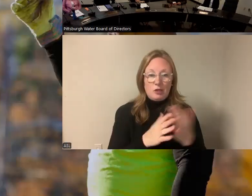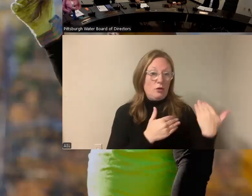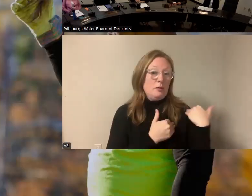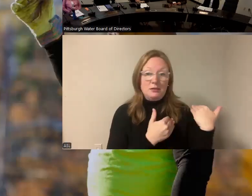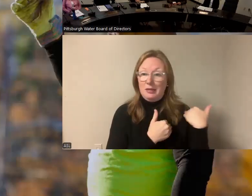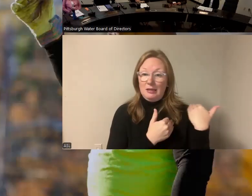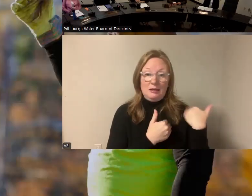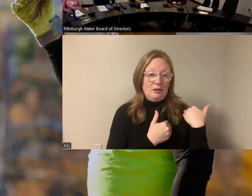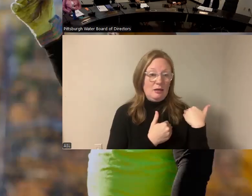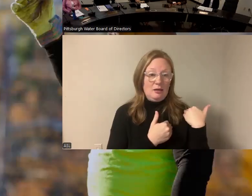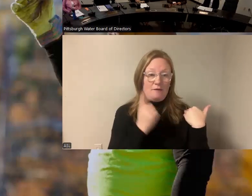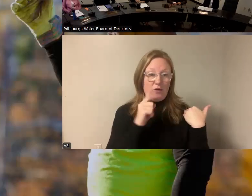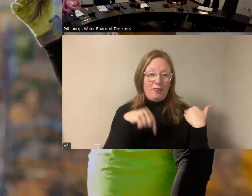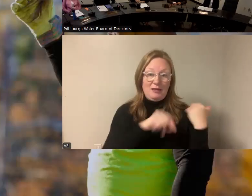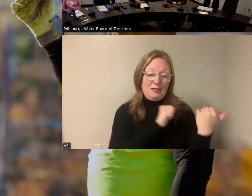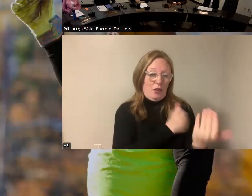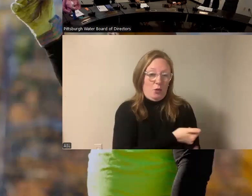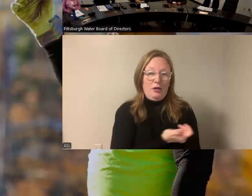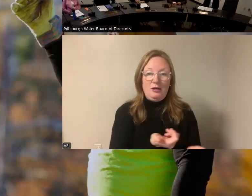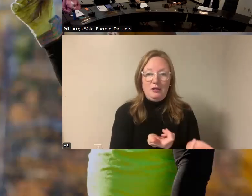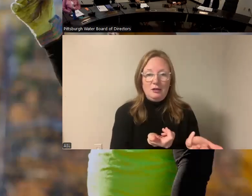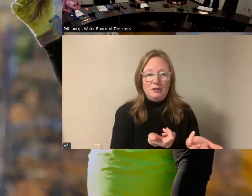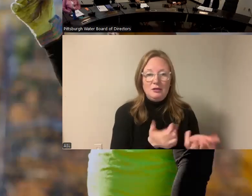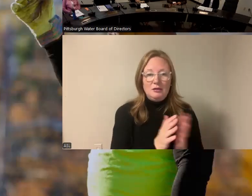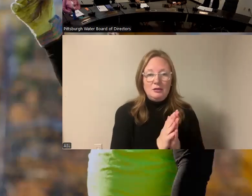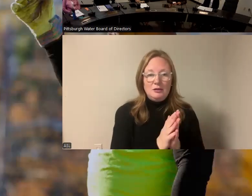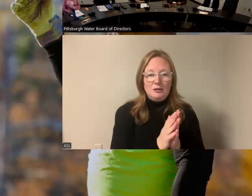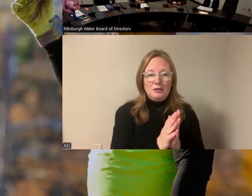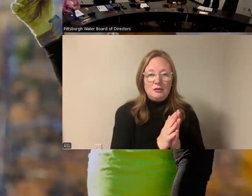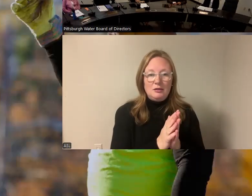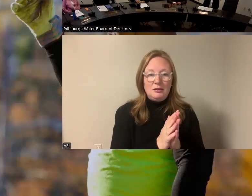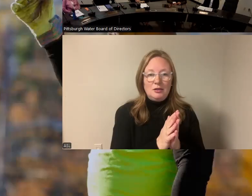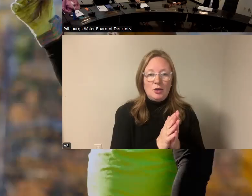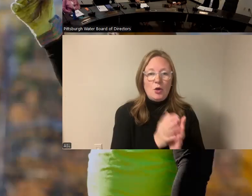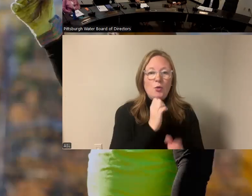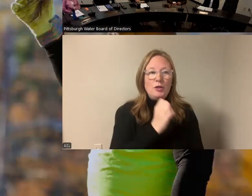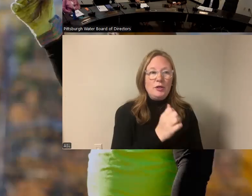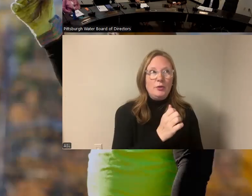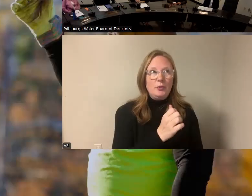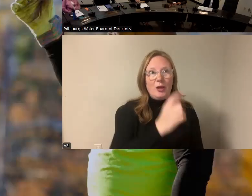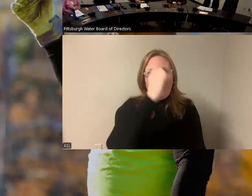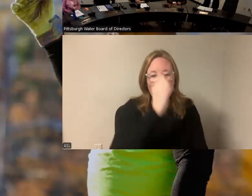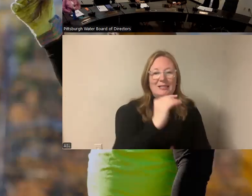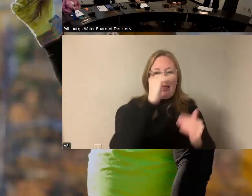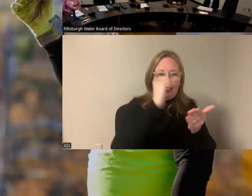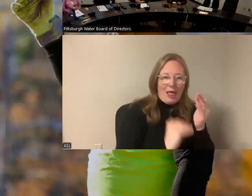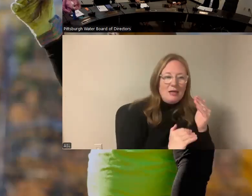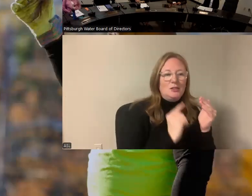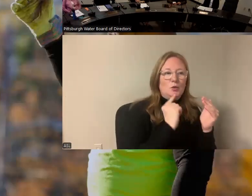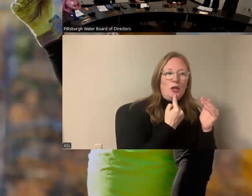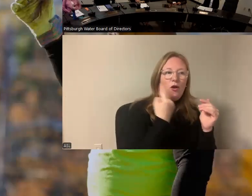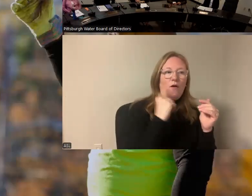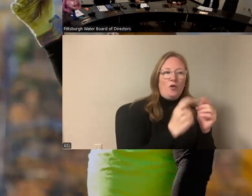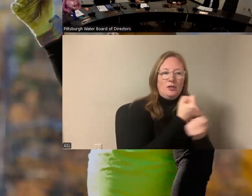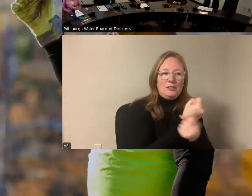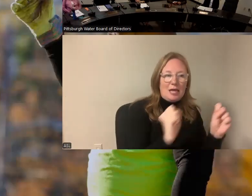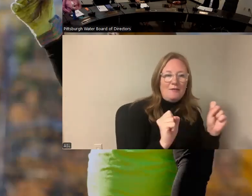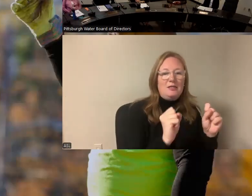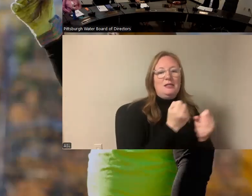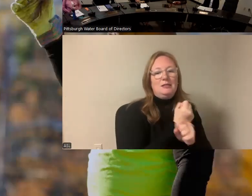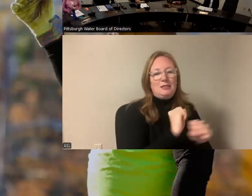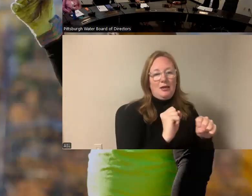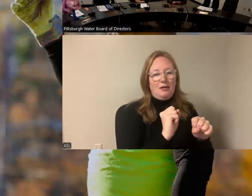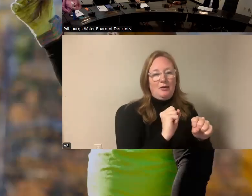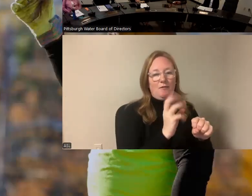abilities of the authority that maybe is less critical than water and water safety and water availability and